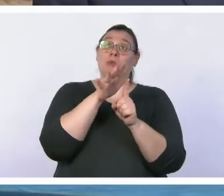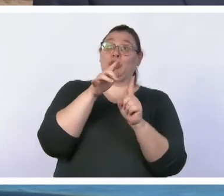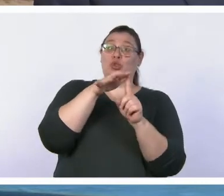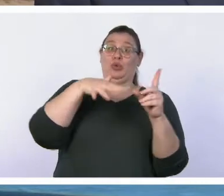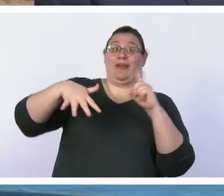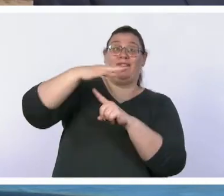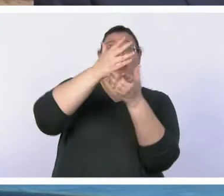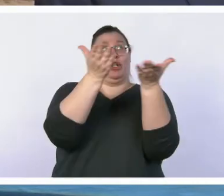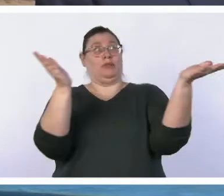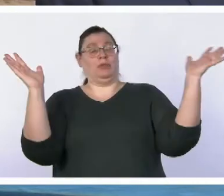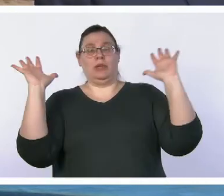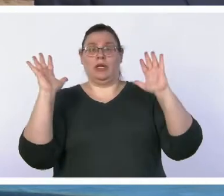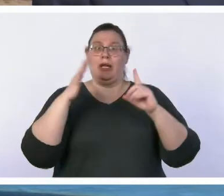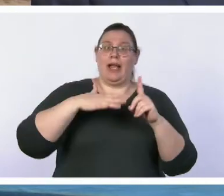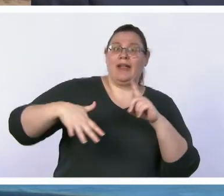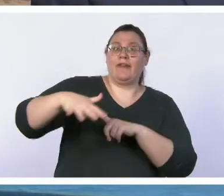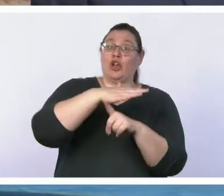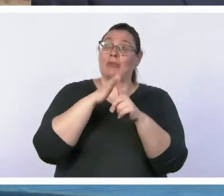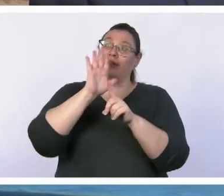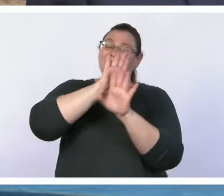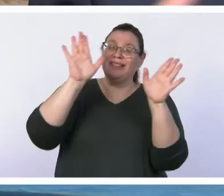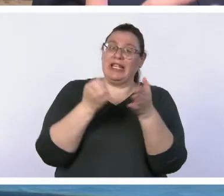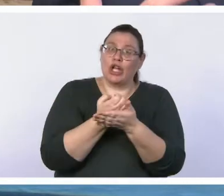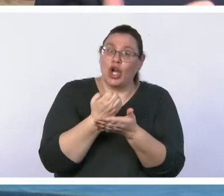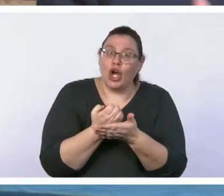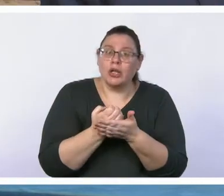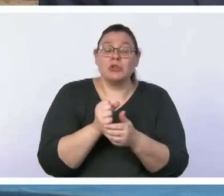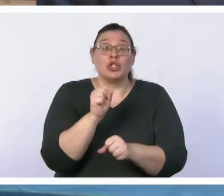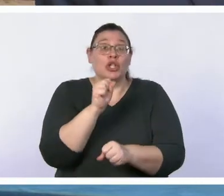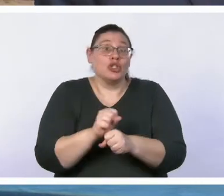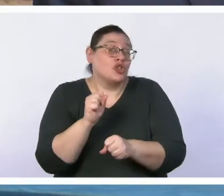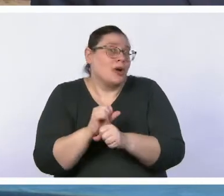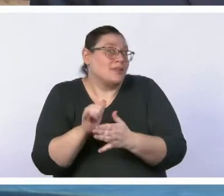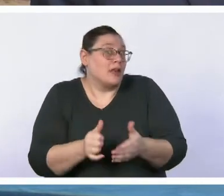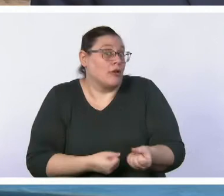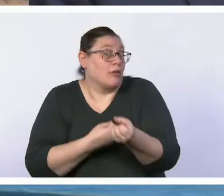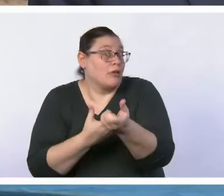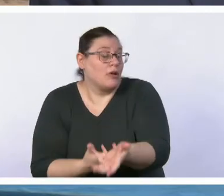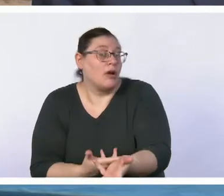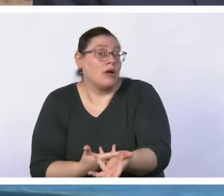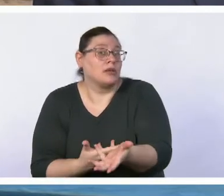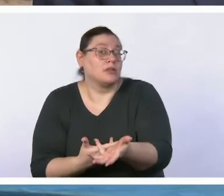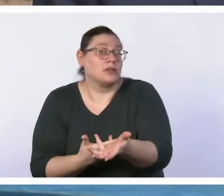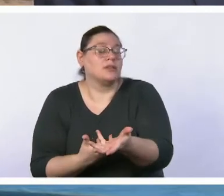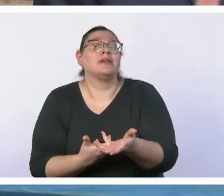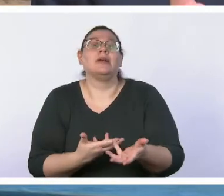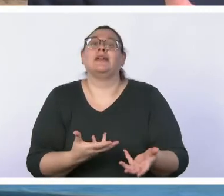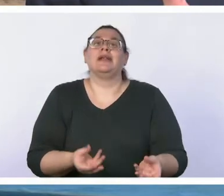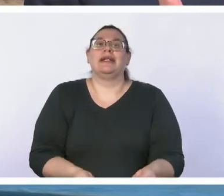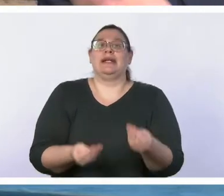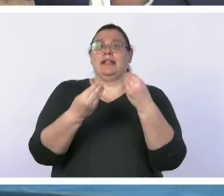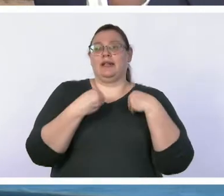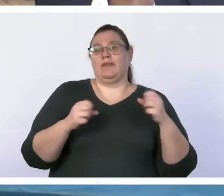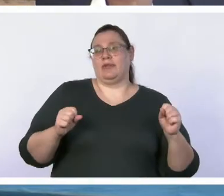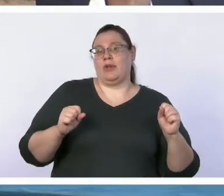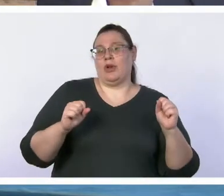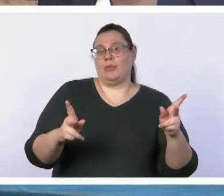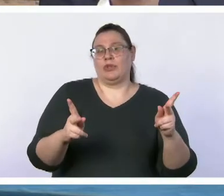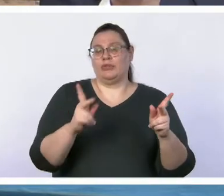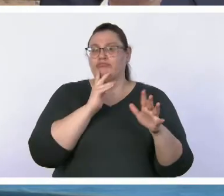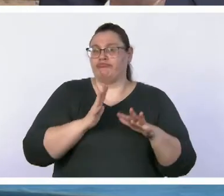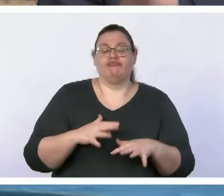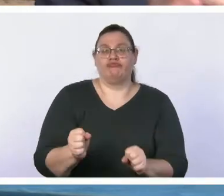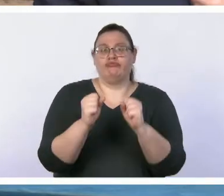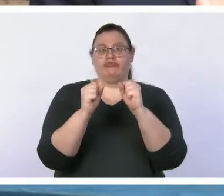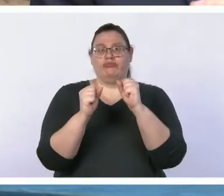and the environmental economy and the jobs that creates really give us an opportunity to expedite coming